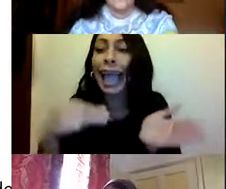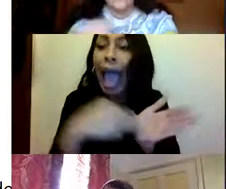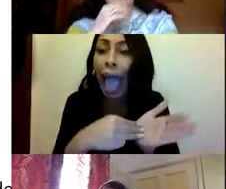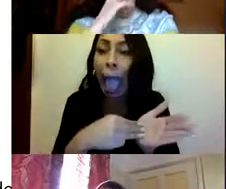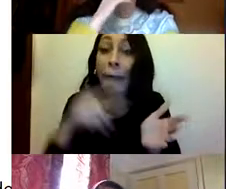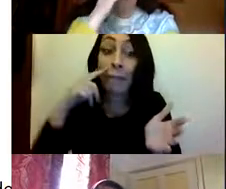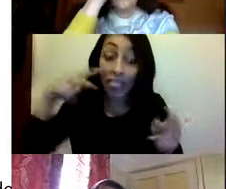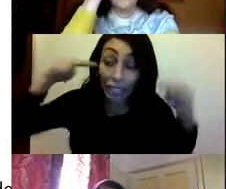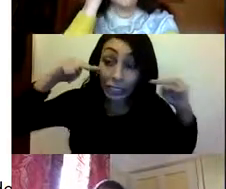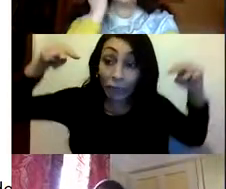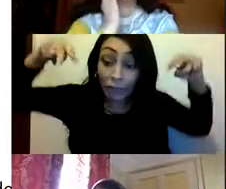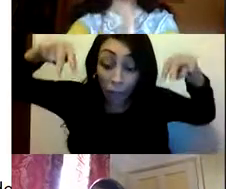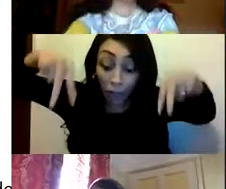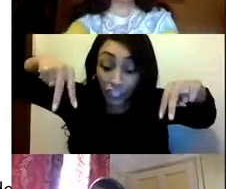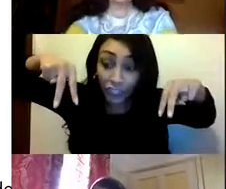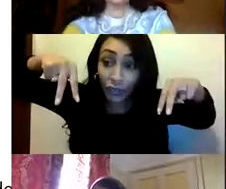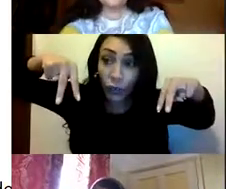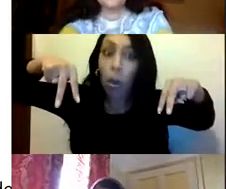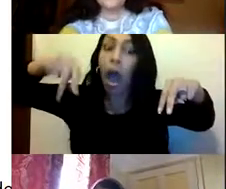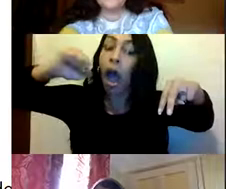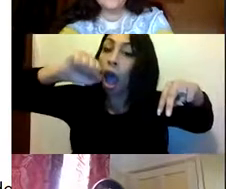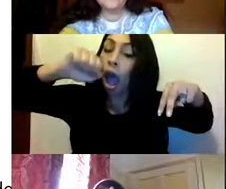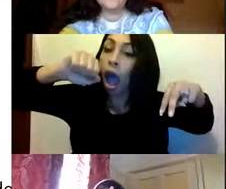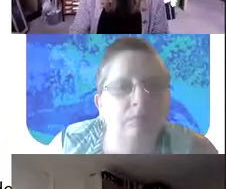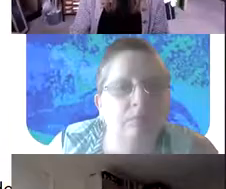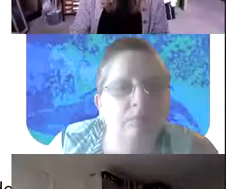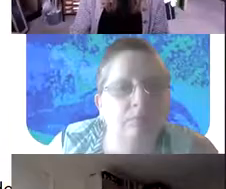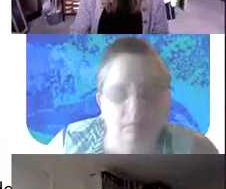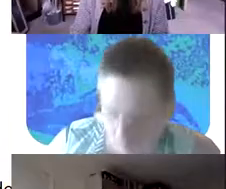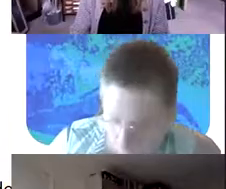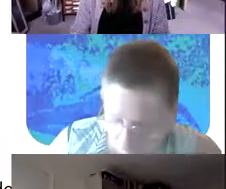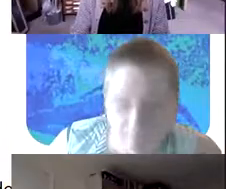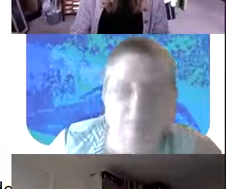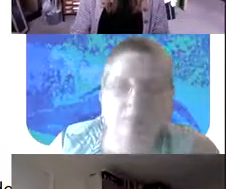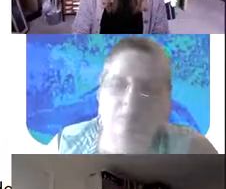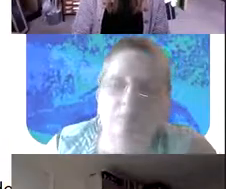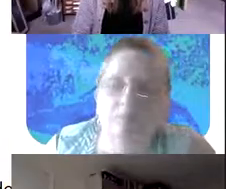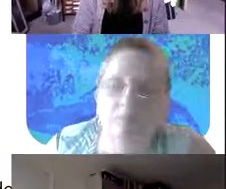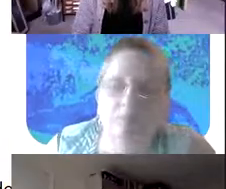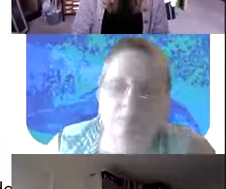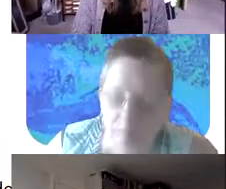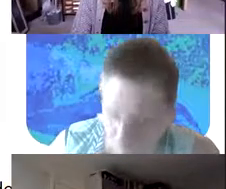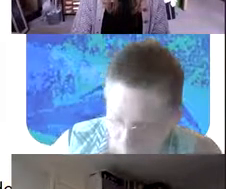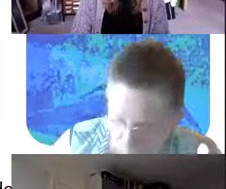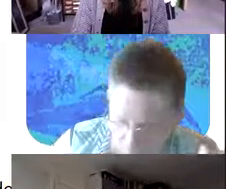Wakefield Asylum, which was commissioned by the then medical director.